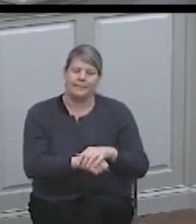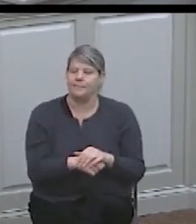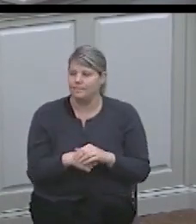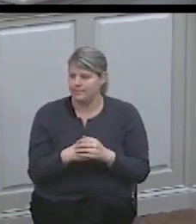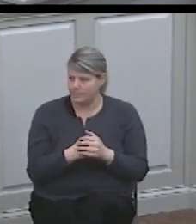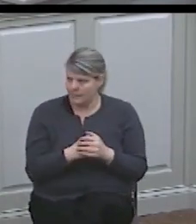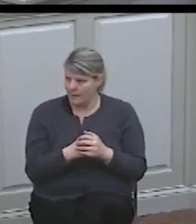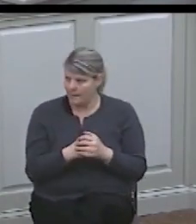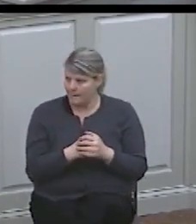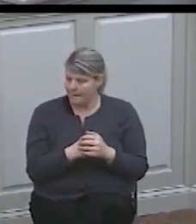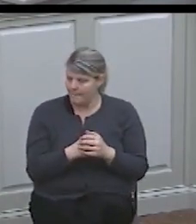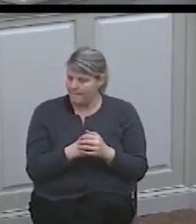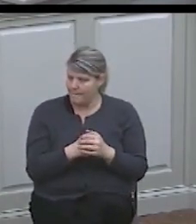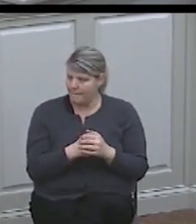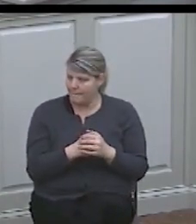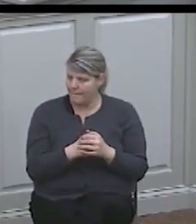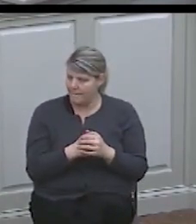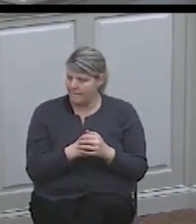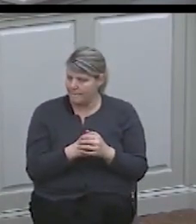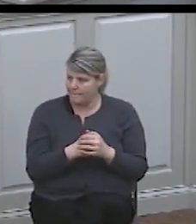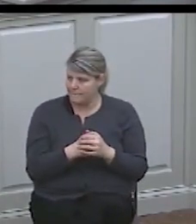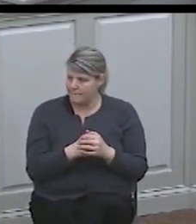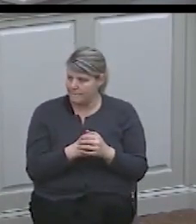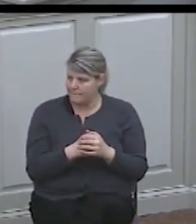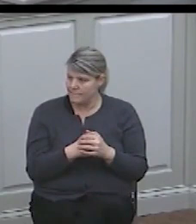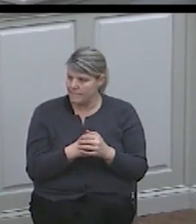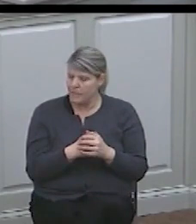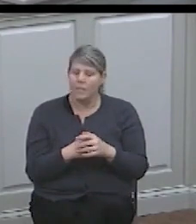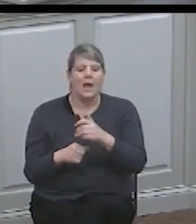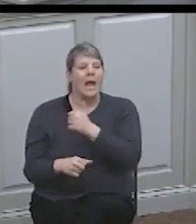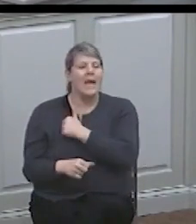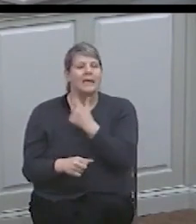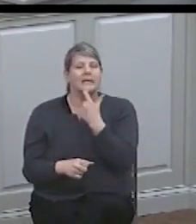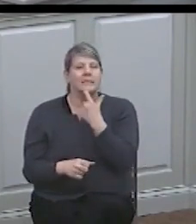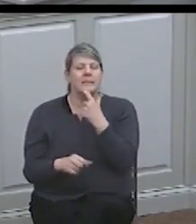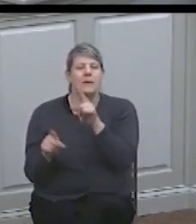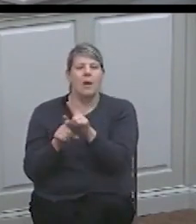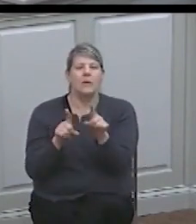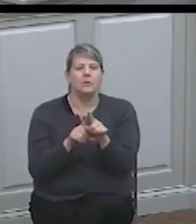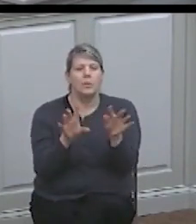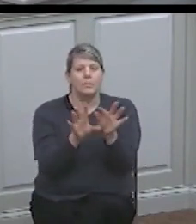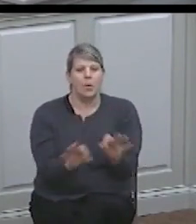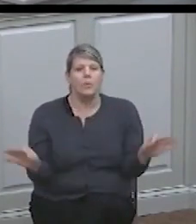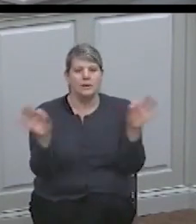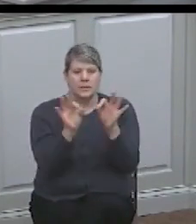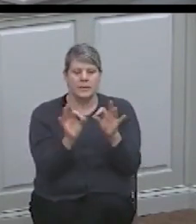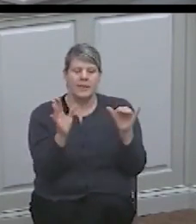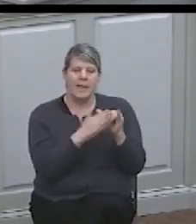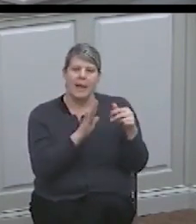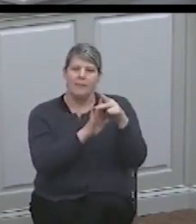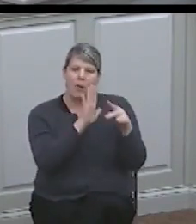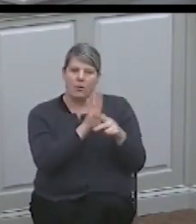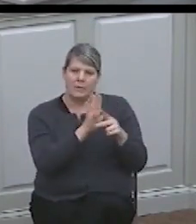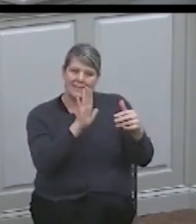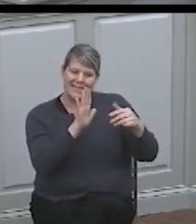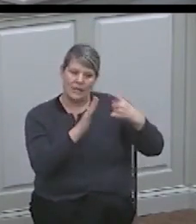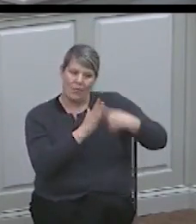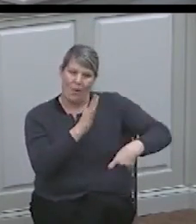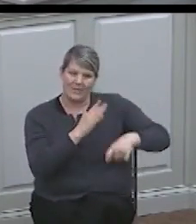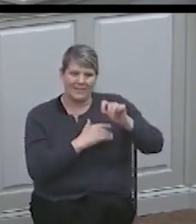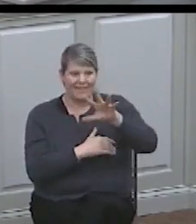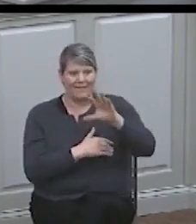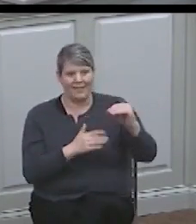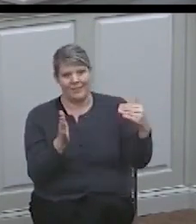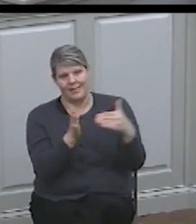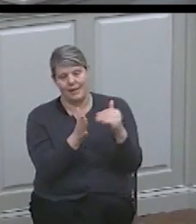And it's important for us to state that this resolution has a $50,000 price tag